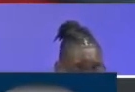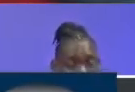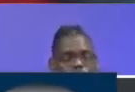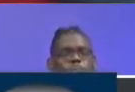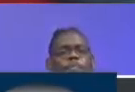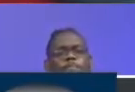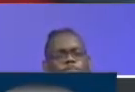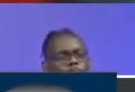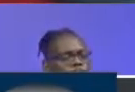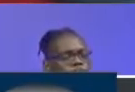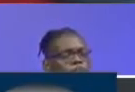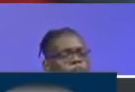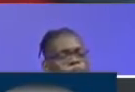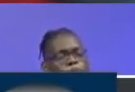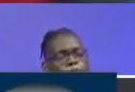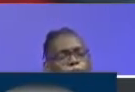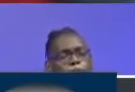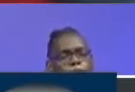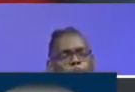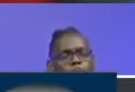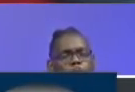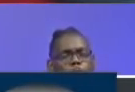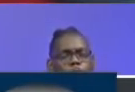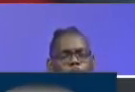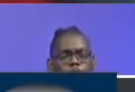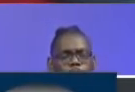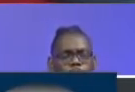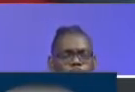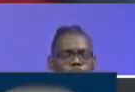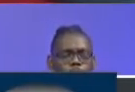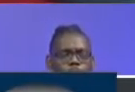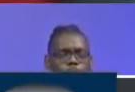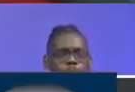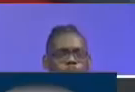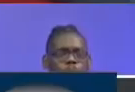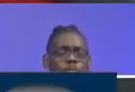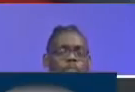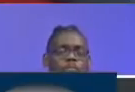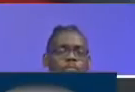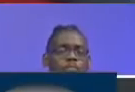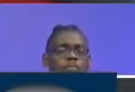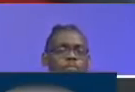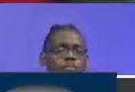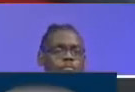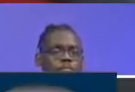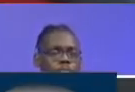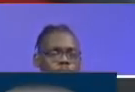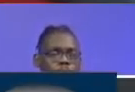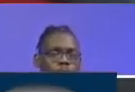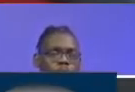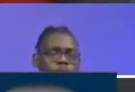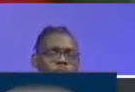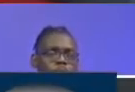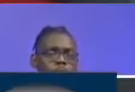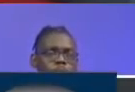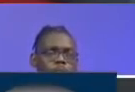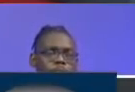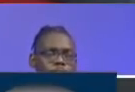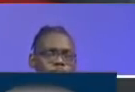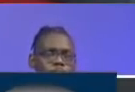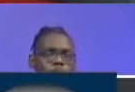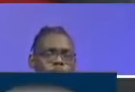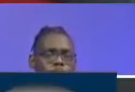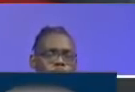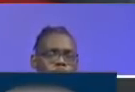collective bargaining agreements and things of that nature with regard to public sector workers, yes. You do a deep examination of that as well,